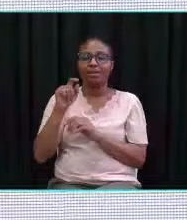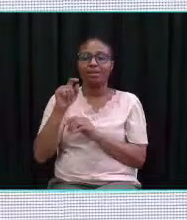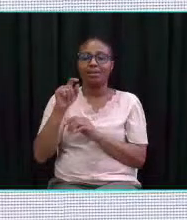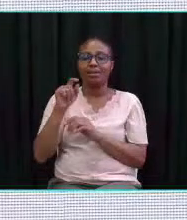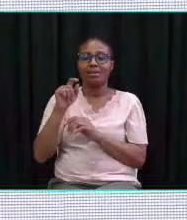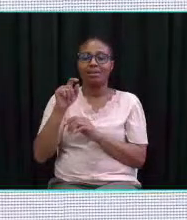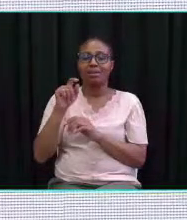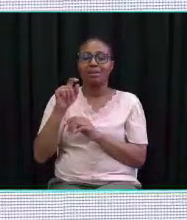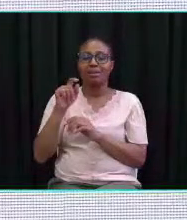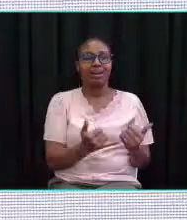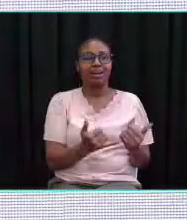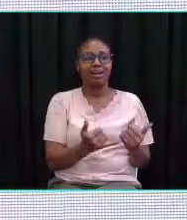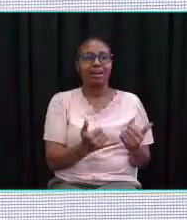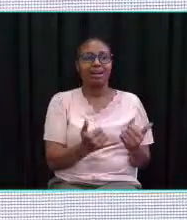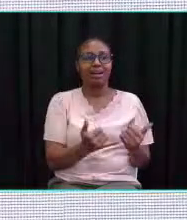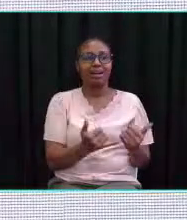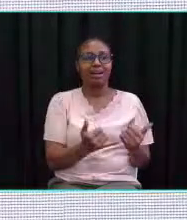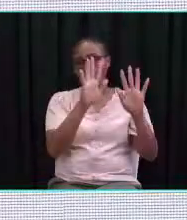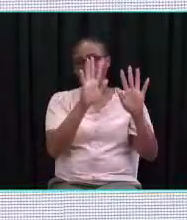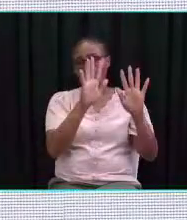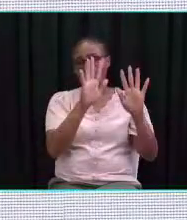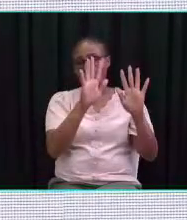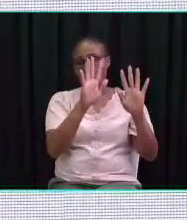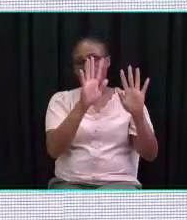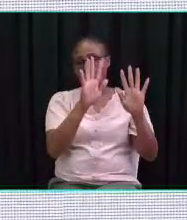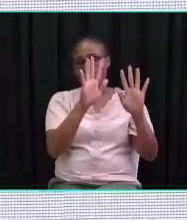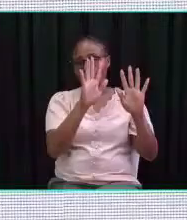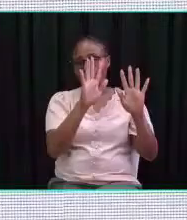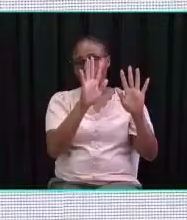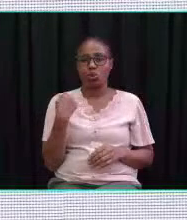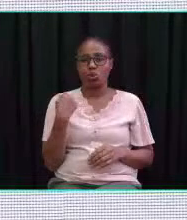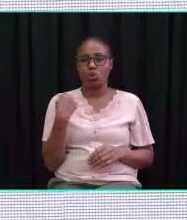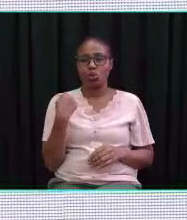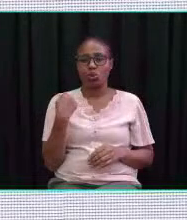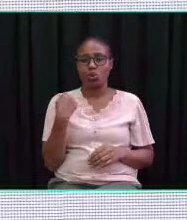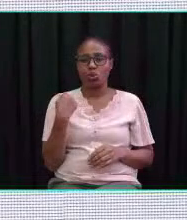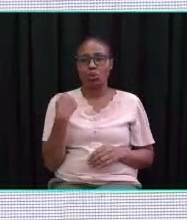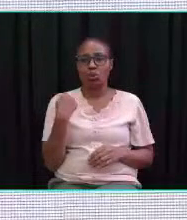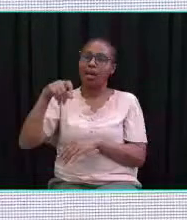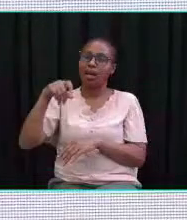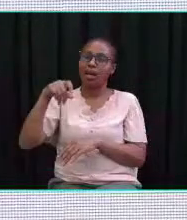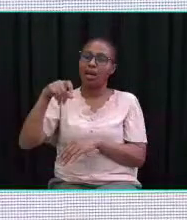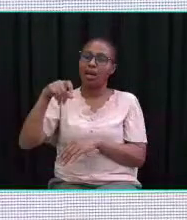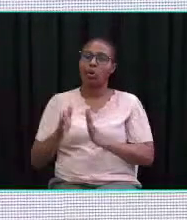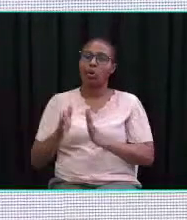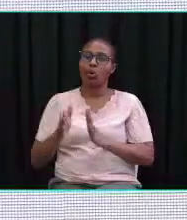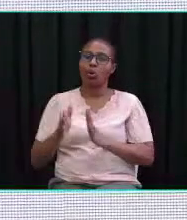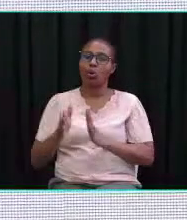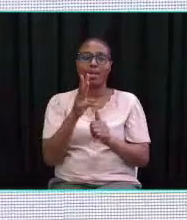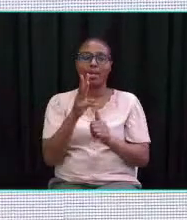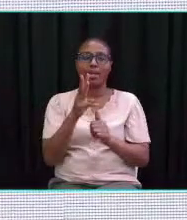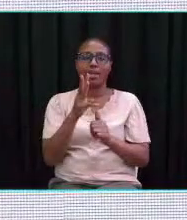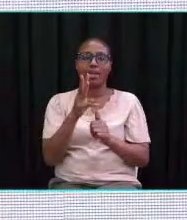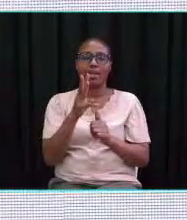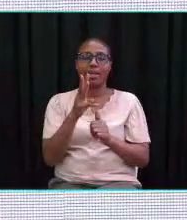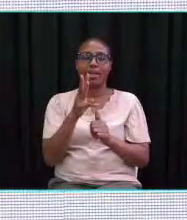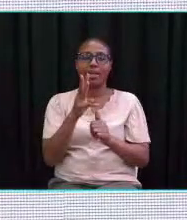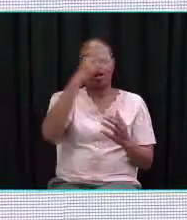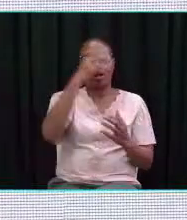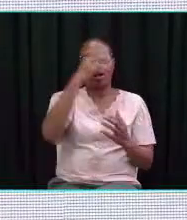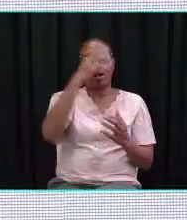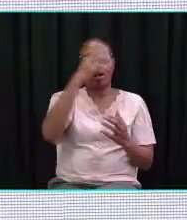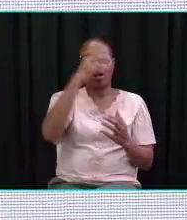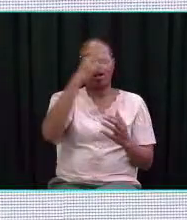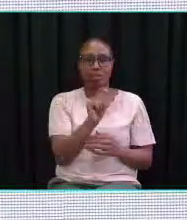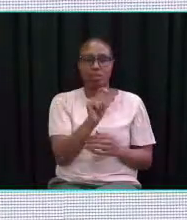so we are looking at the Lapset corridor that would unlock the potential of the Lamu port. And as